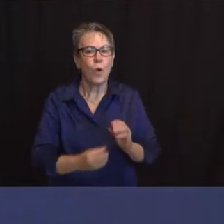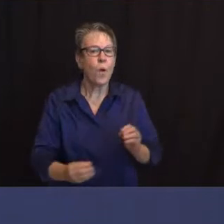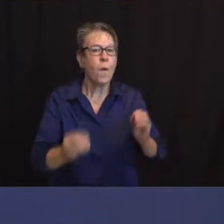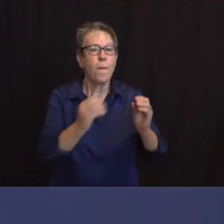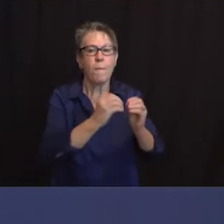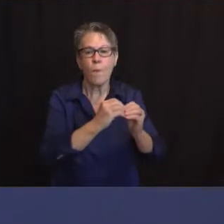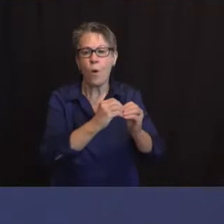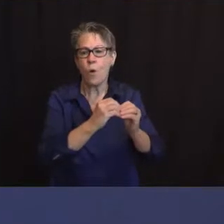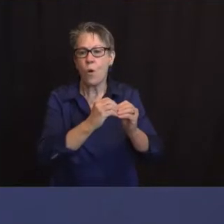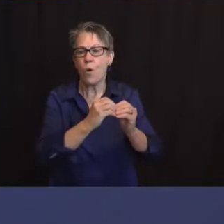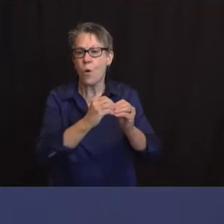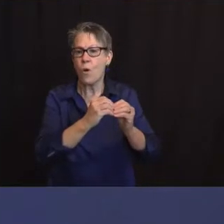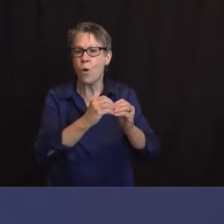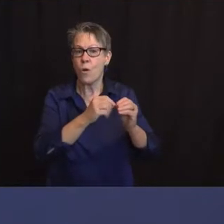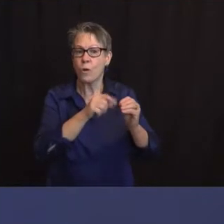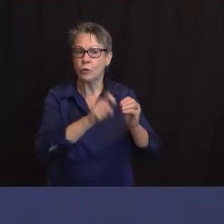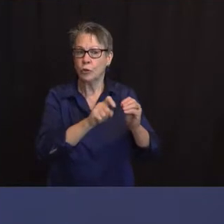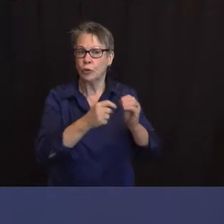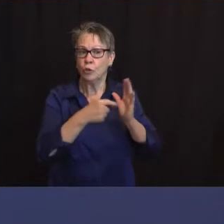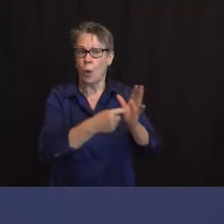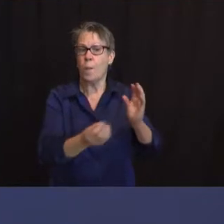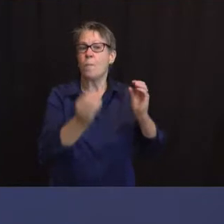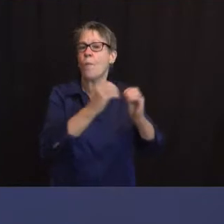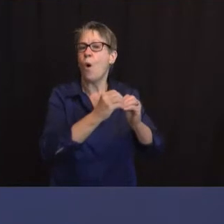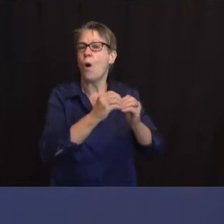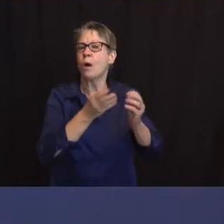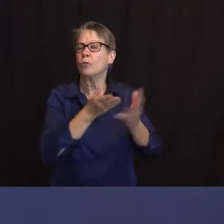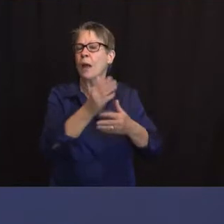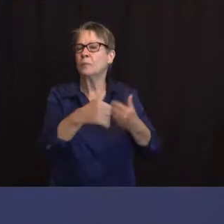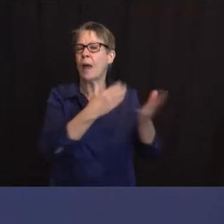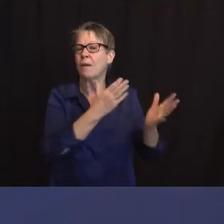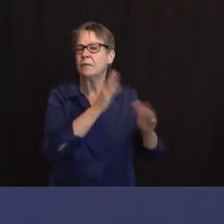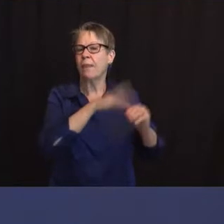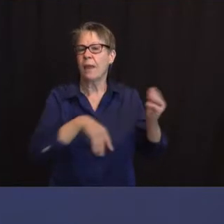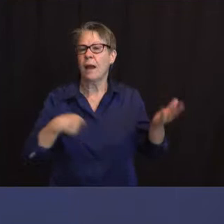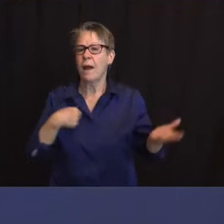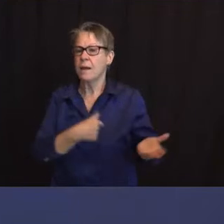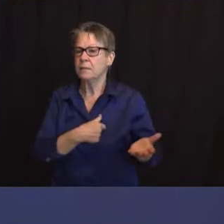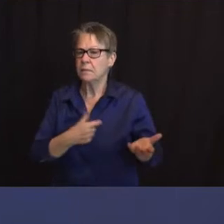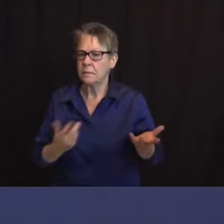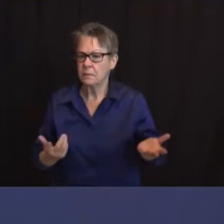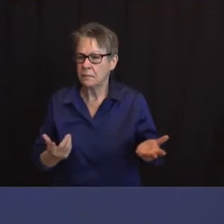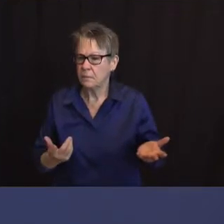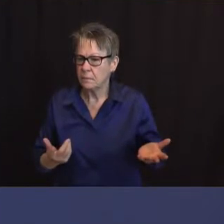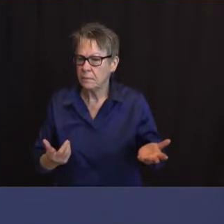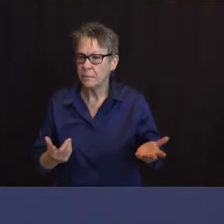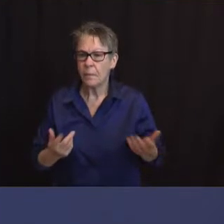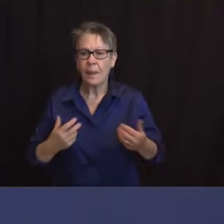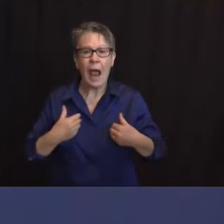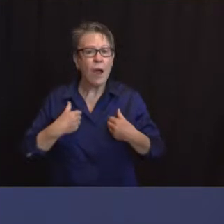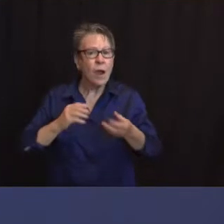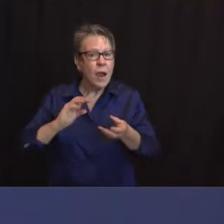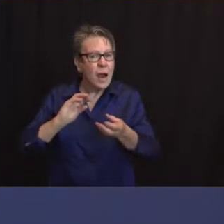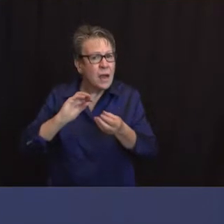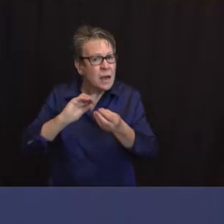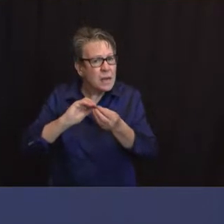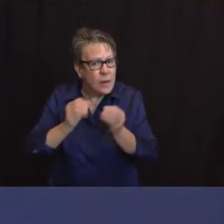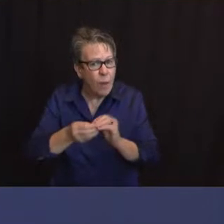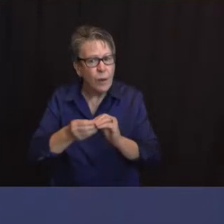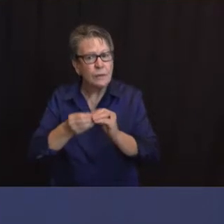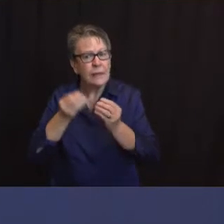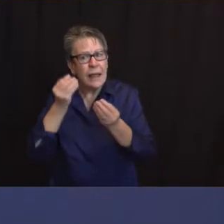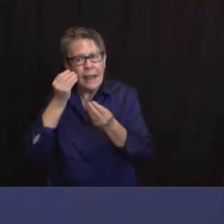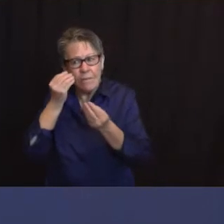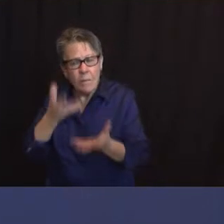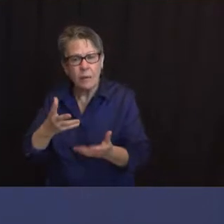Find another state. I'm completely confident in the data we report. Sam. Thanks, Governor.